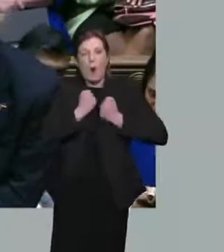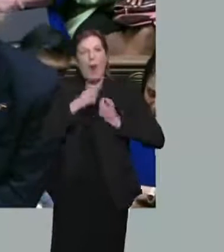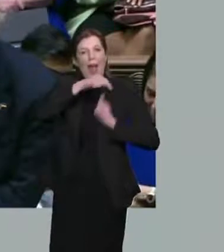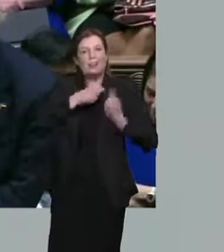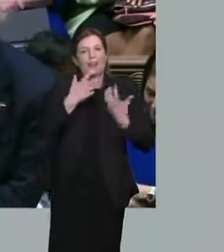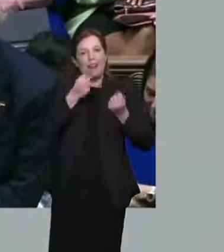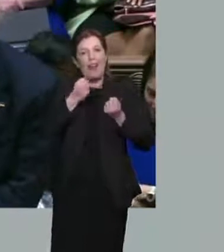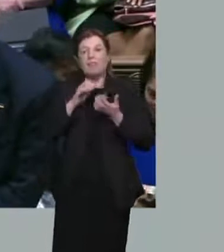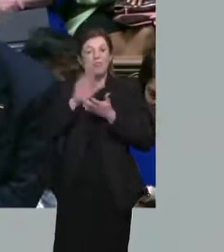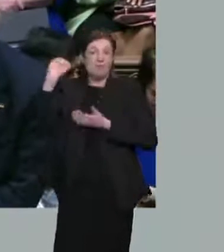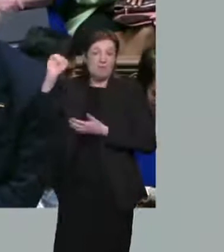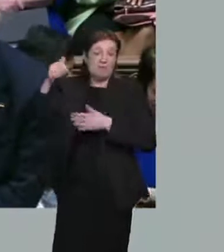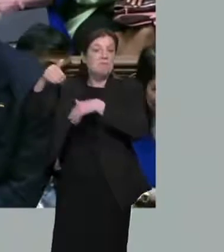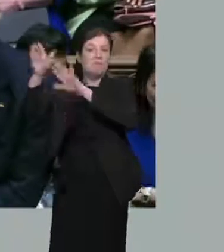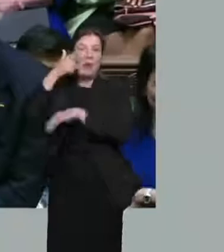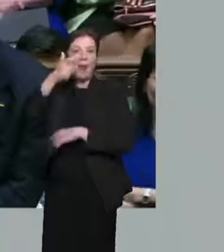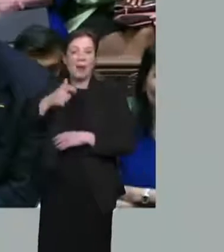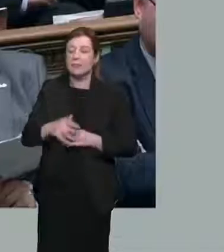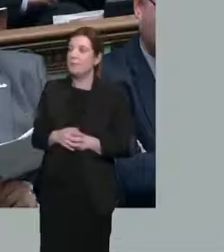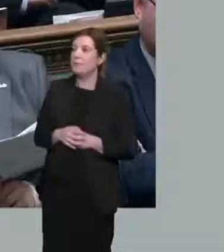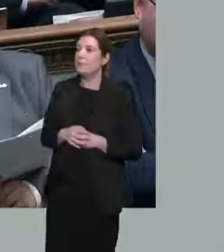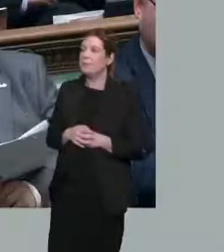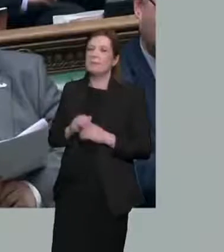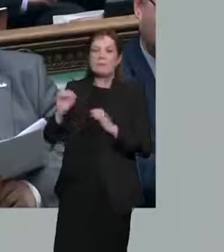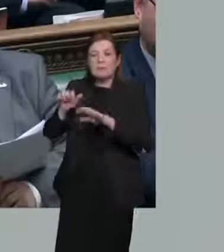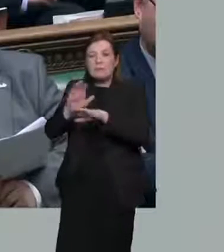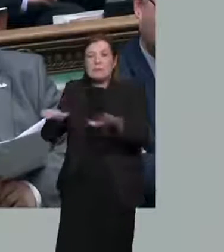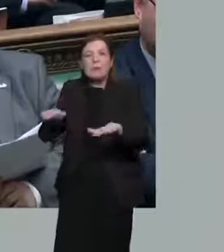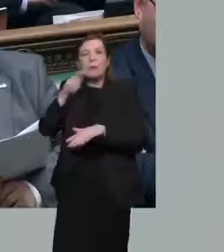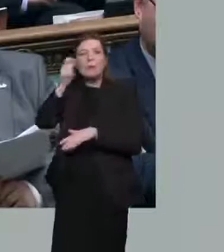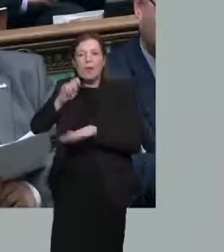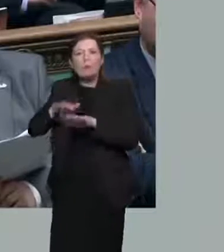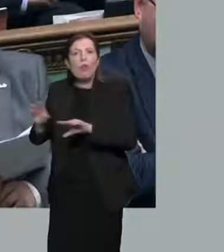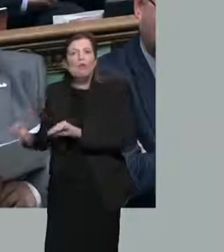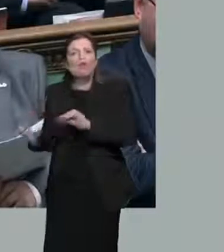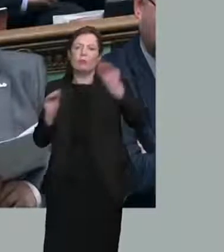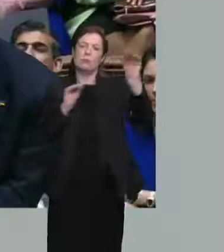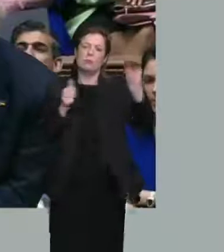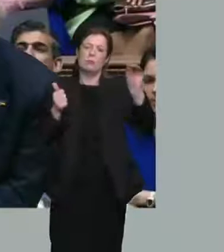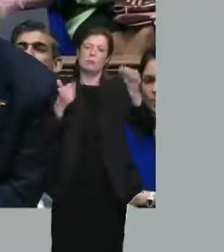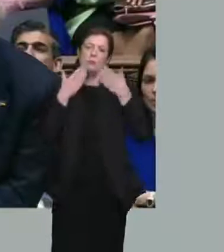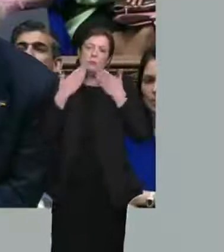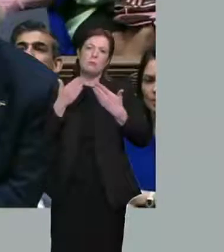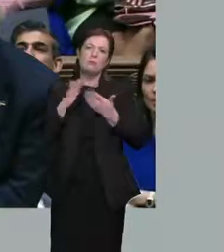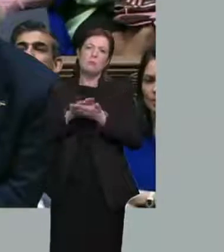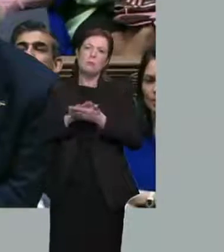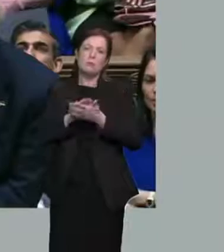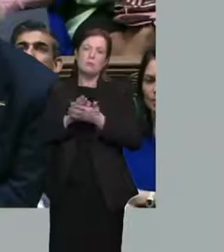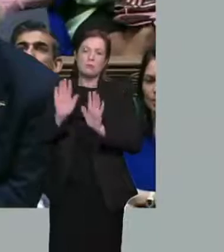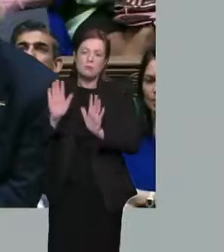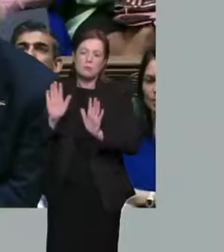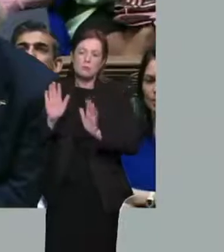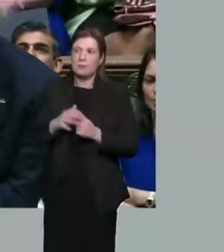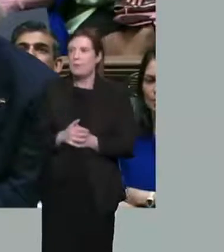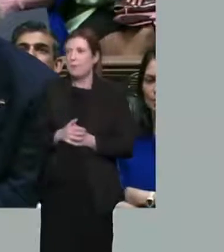orphans, Mr. Speaker, I'm grateful to him for his efforts. I thank him, and it's another example, if I may say, without embarrassing